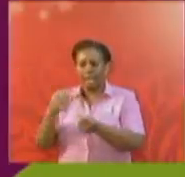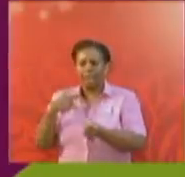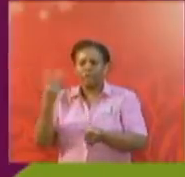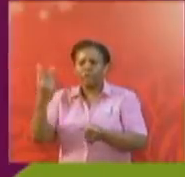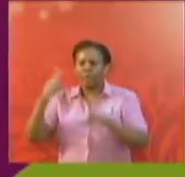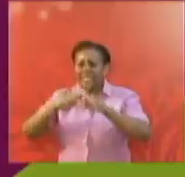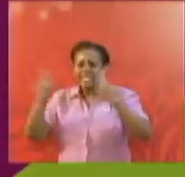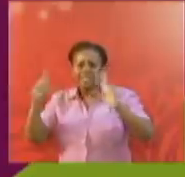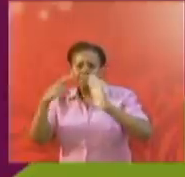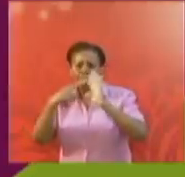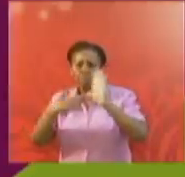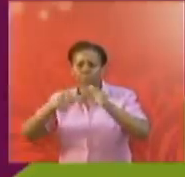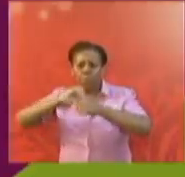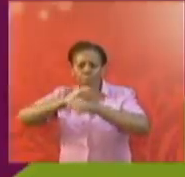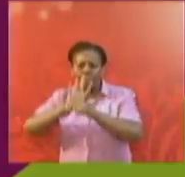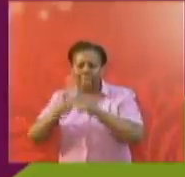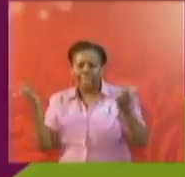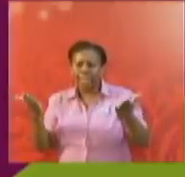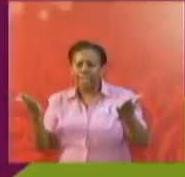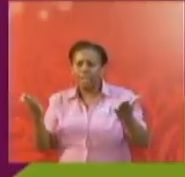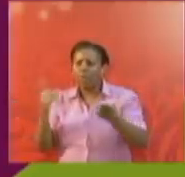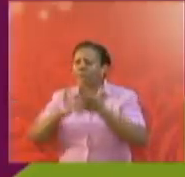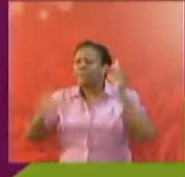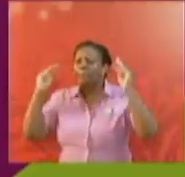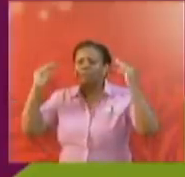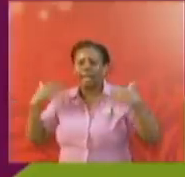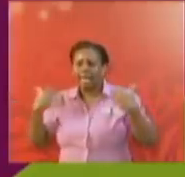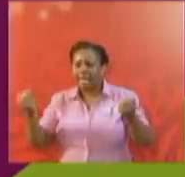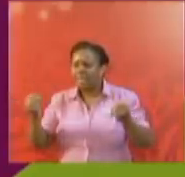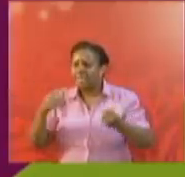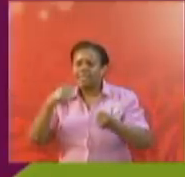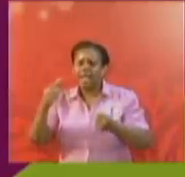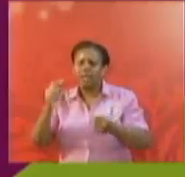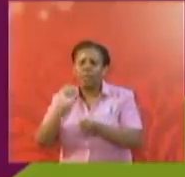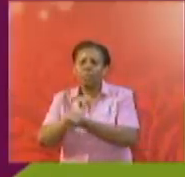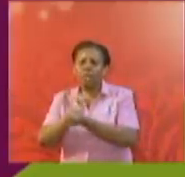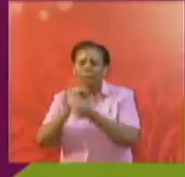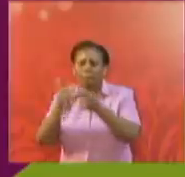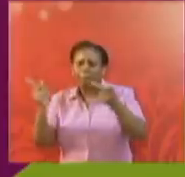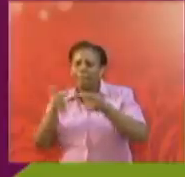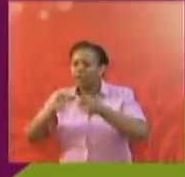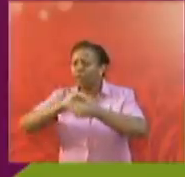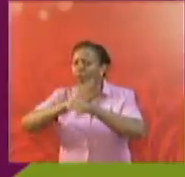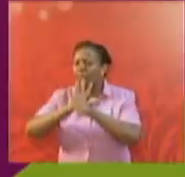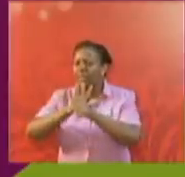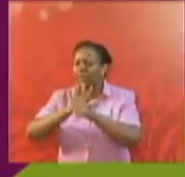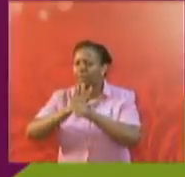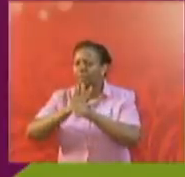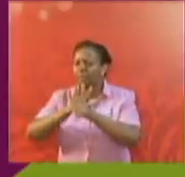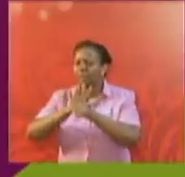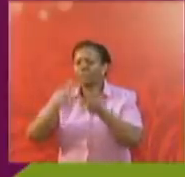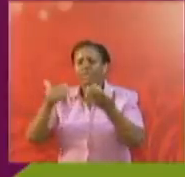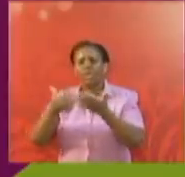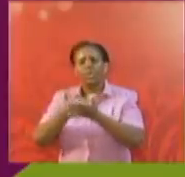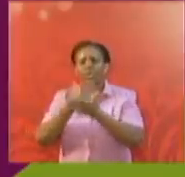a COVID-19 workplace strategy? My second question was put to me, and I was just wondering, it would be prudent to put it to